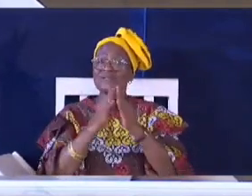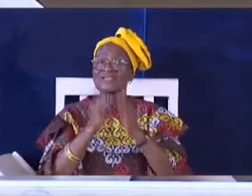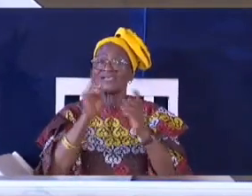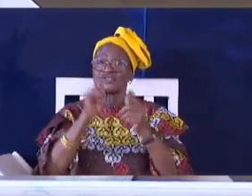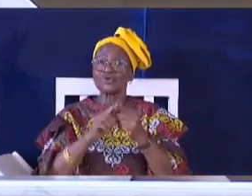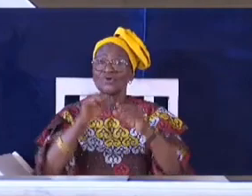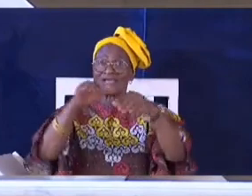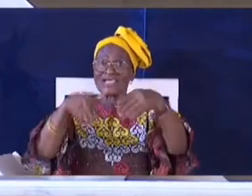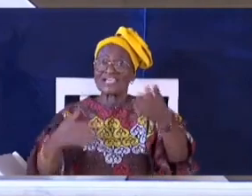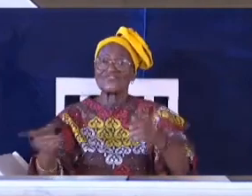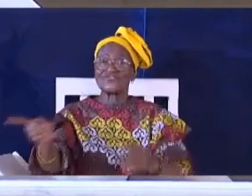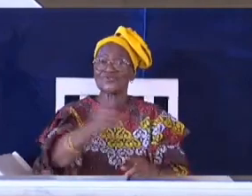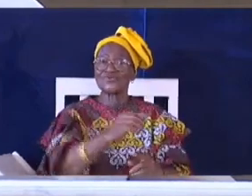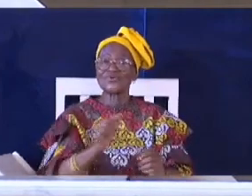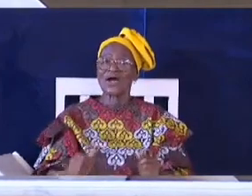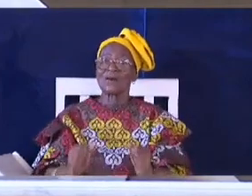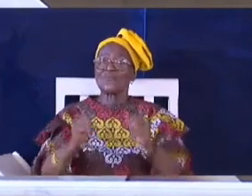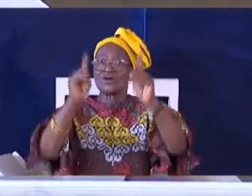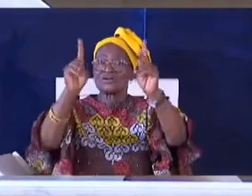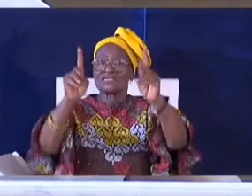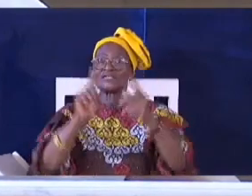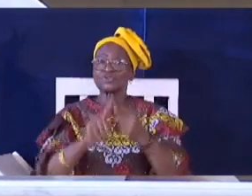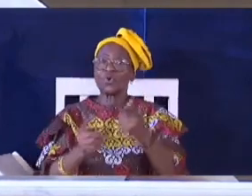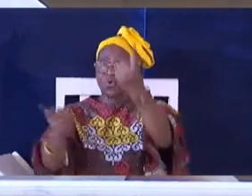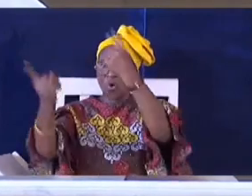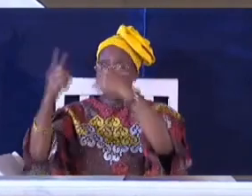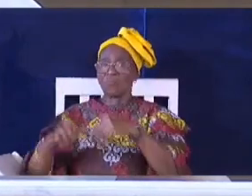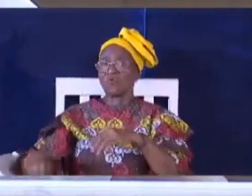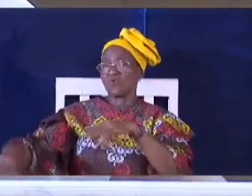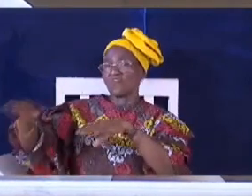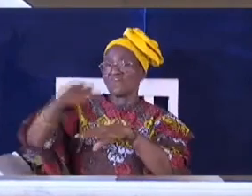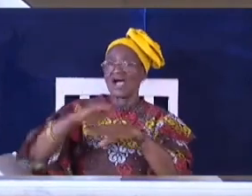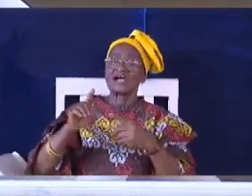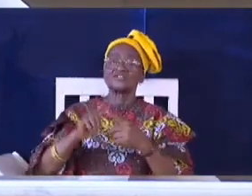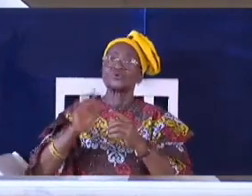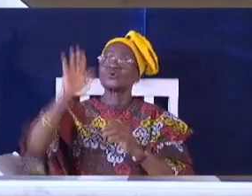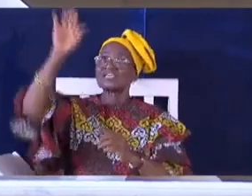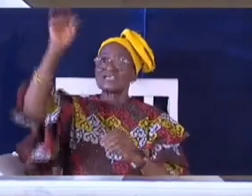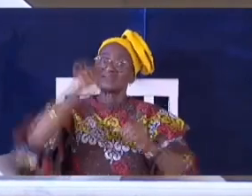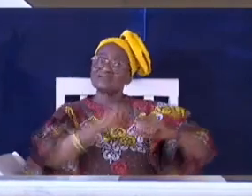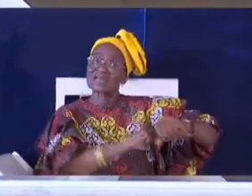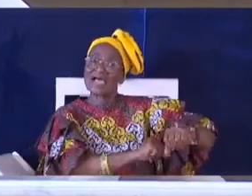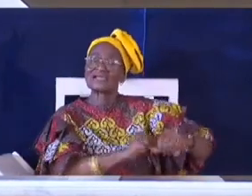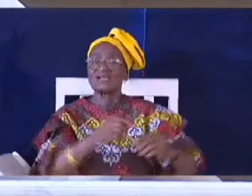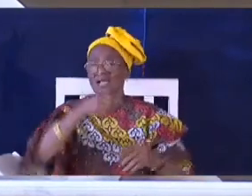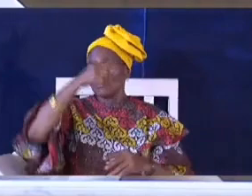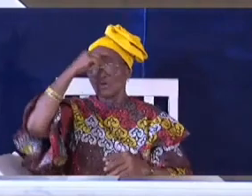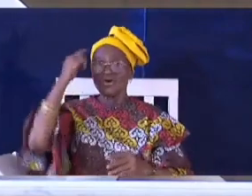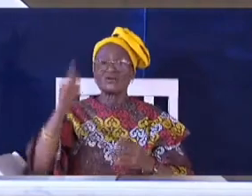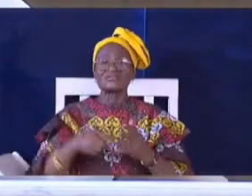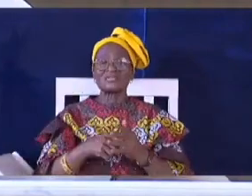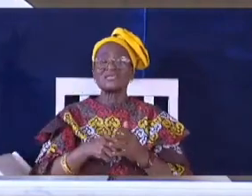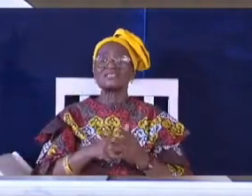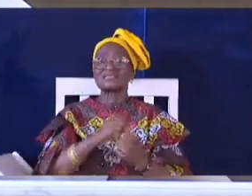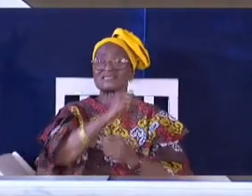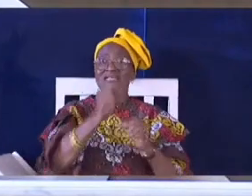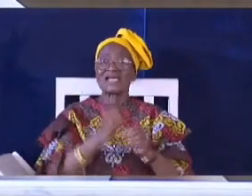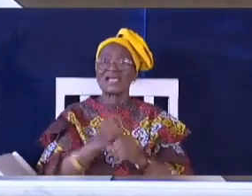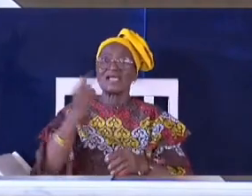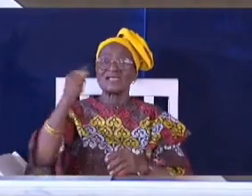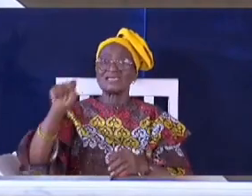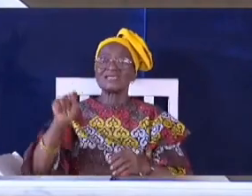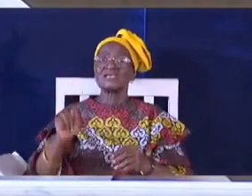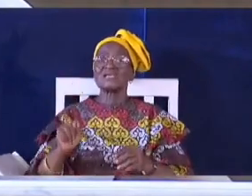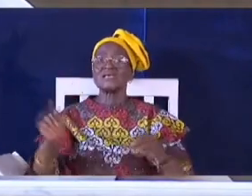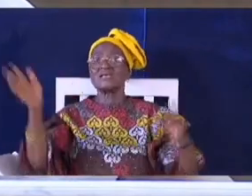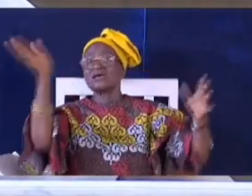opportunity to come over to His side. Because this year in particular, the wind is already blowing.